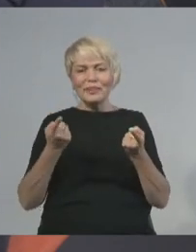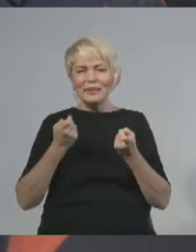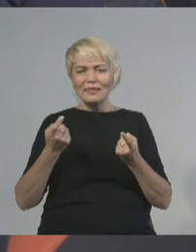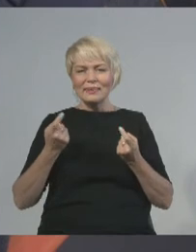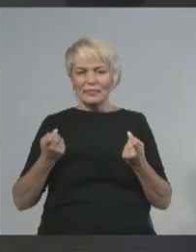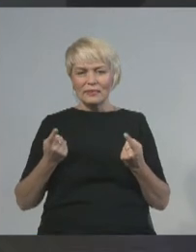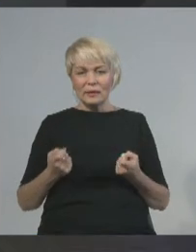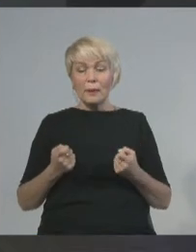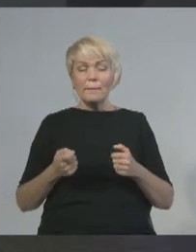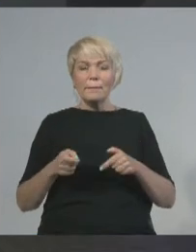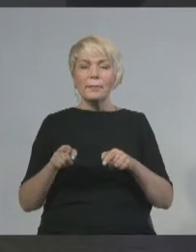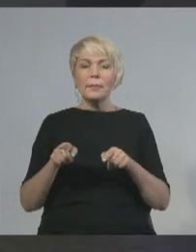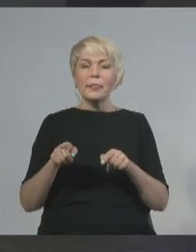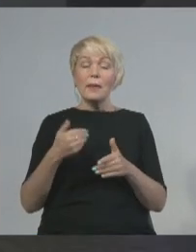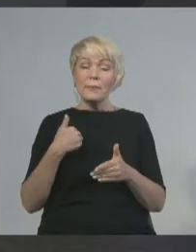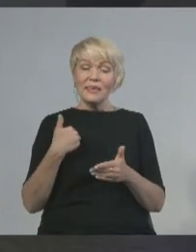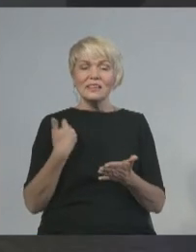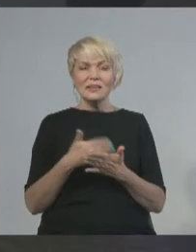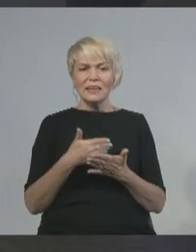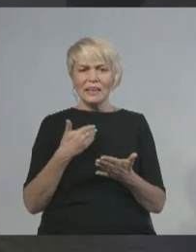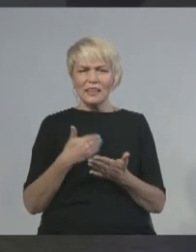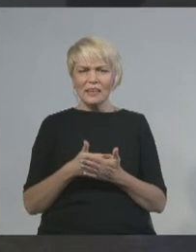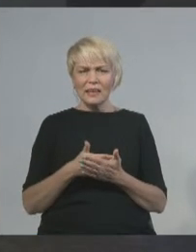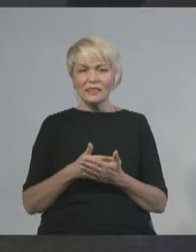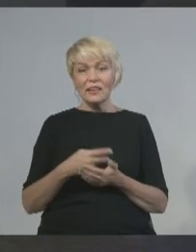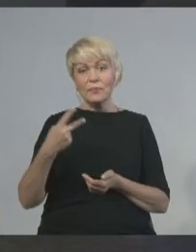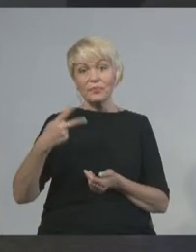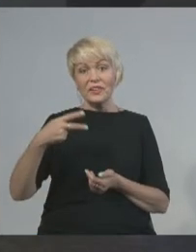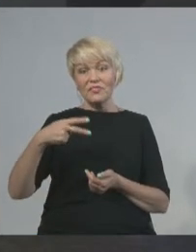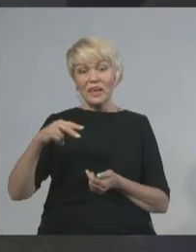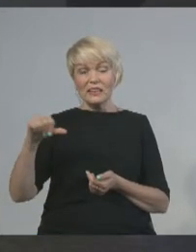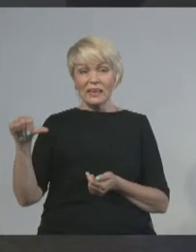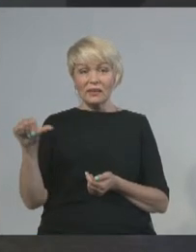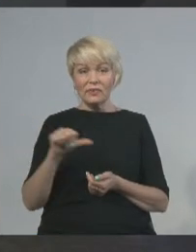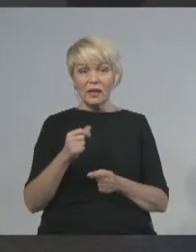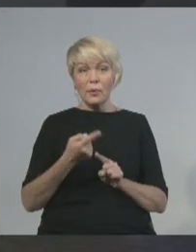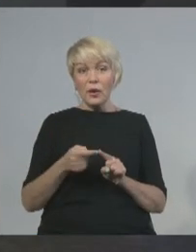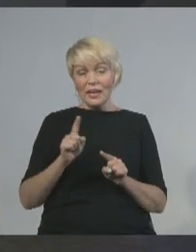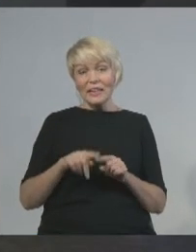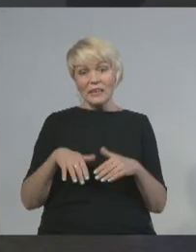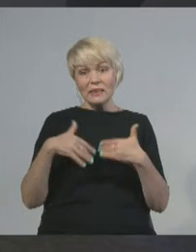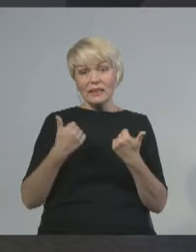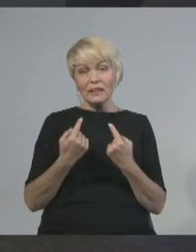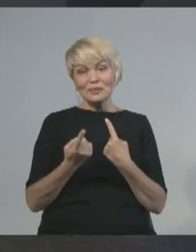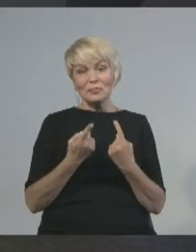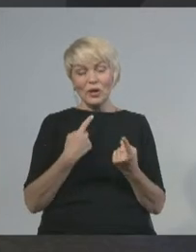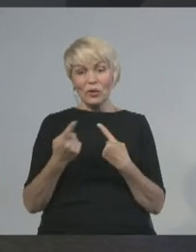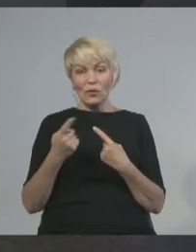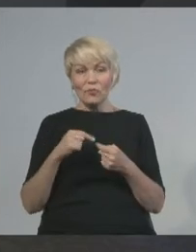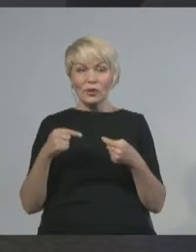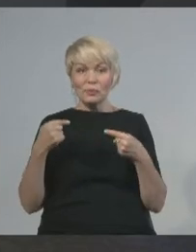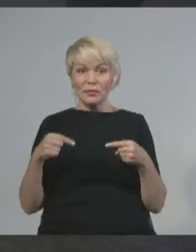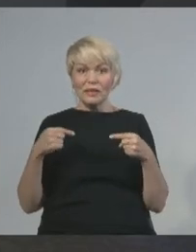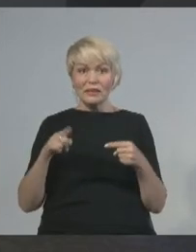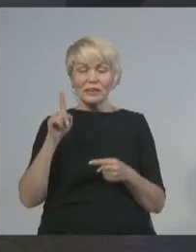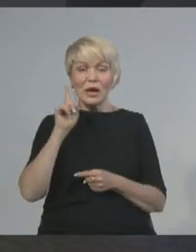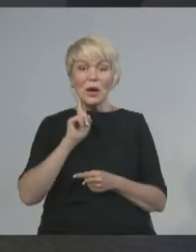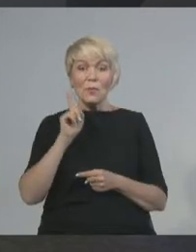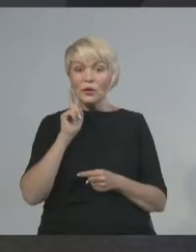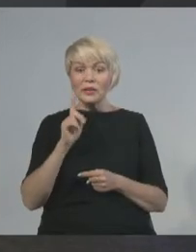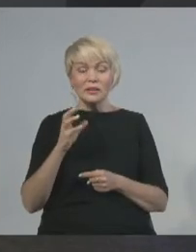so you know you applying soft model first okay so but you know what i have we have 20 minutes